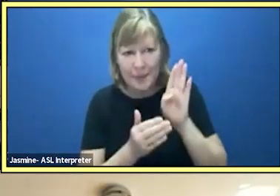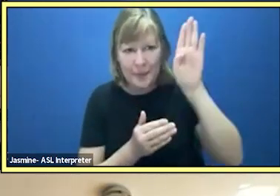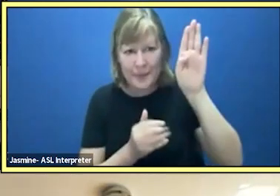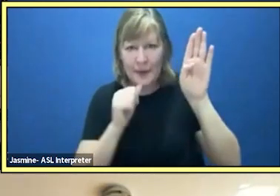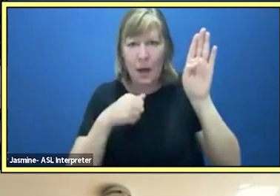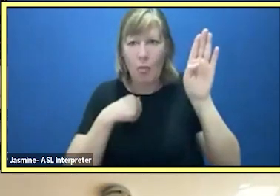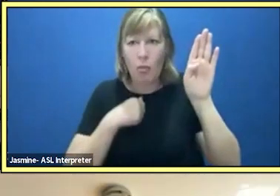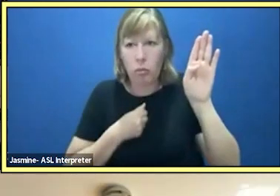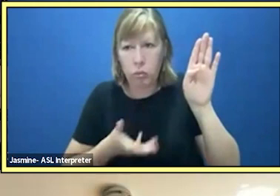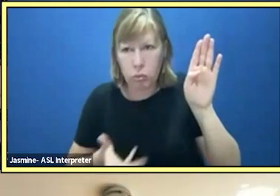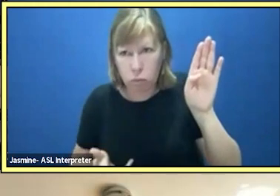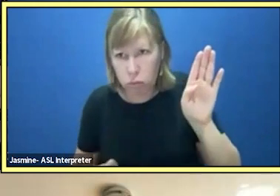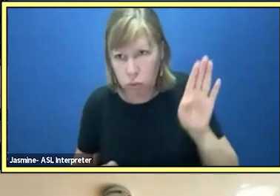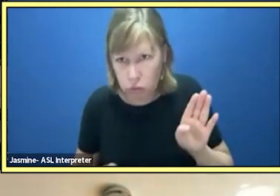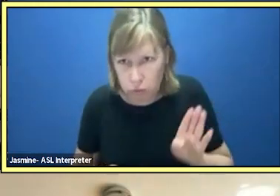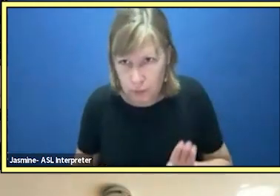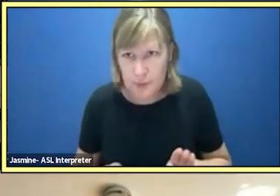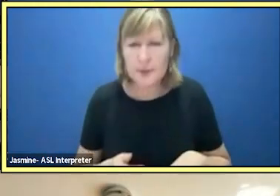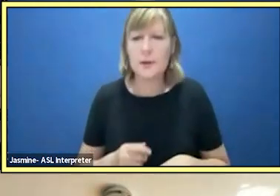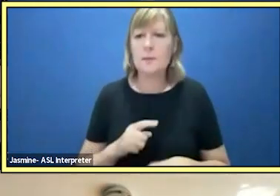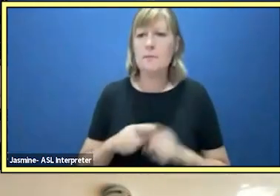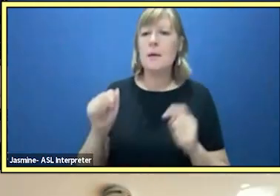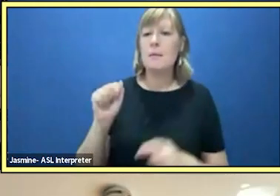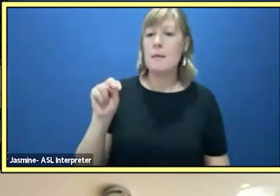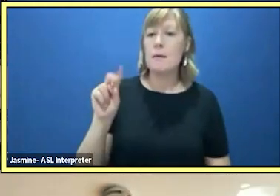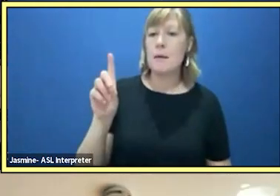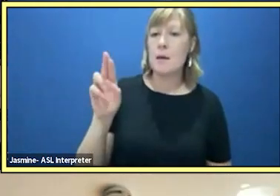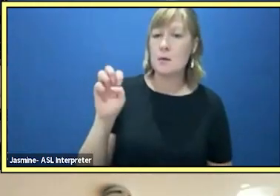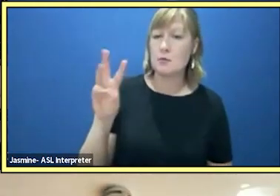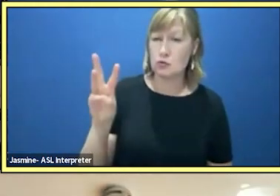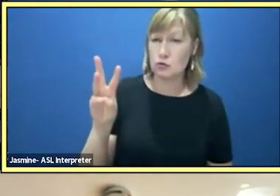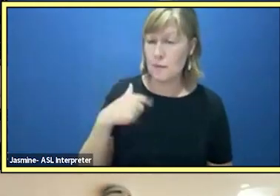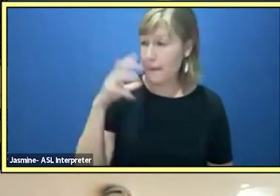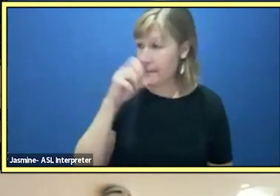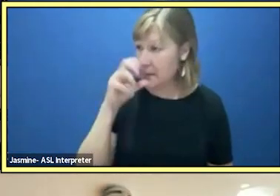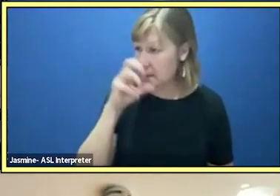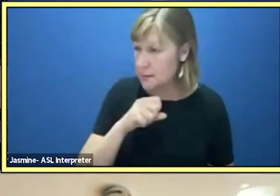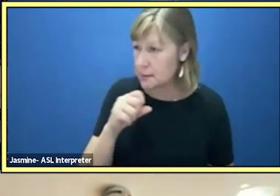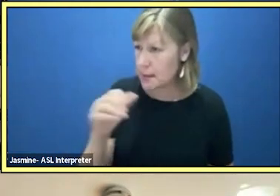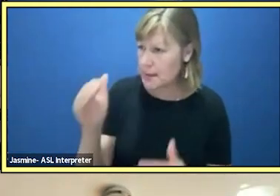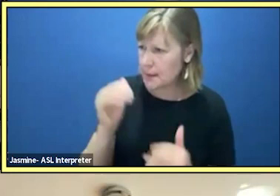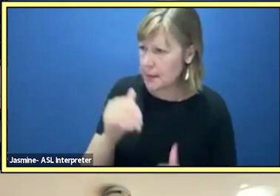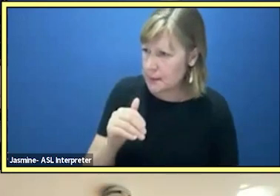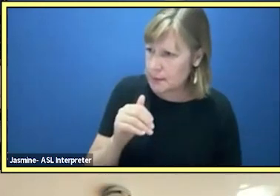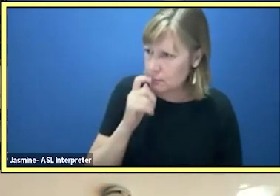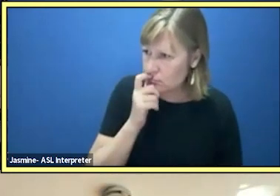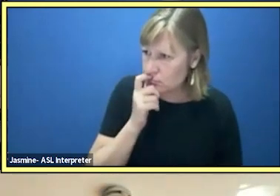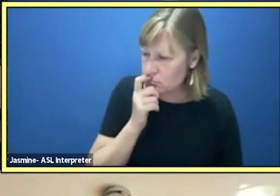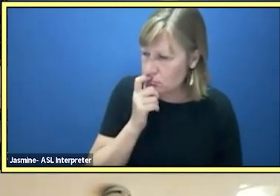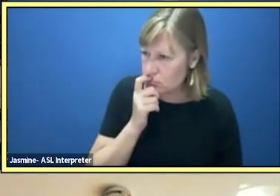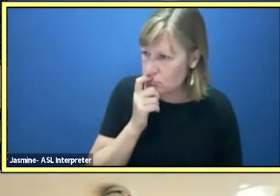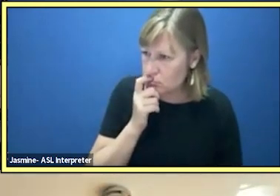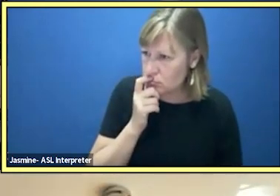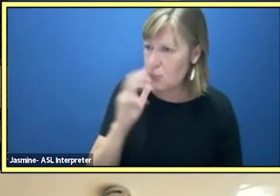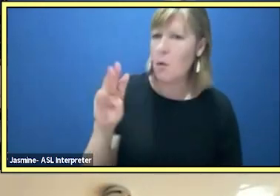any of these. I believe that the next one is from Mark Reinhardt.